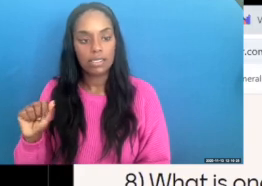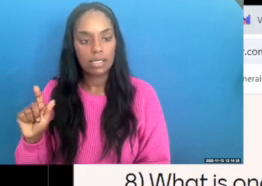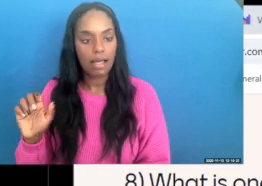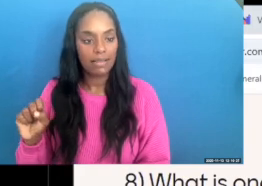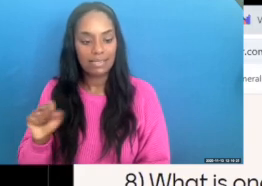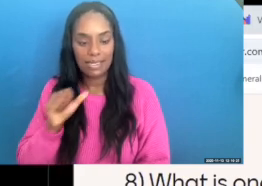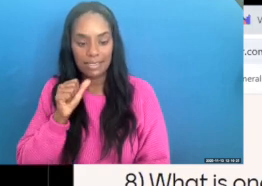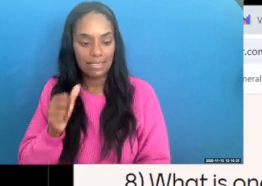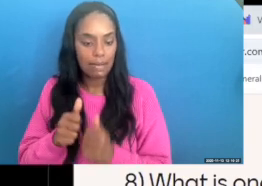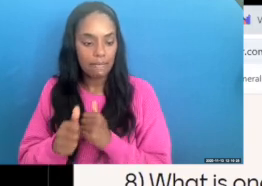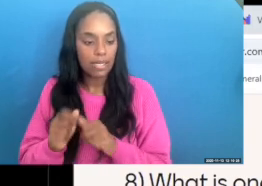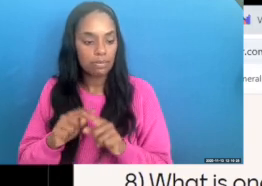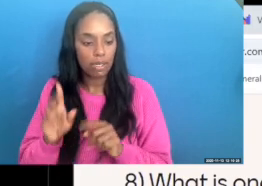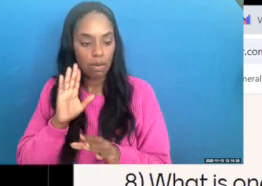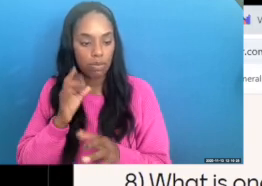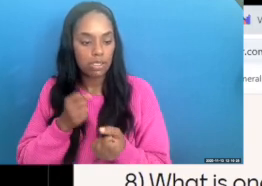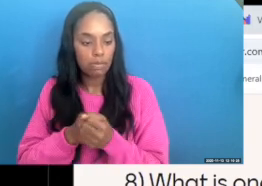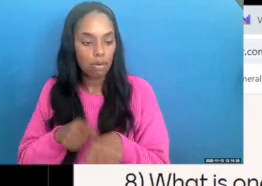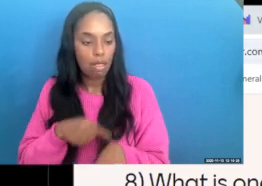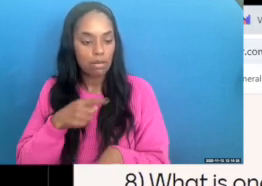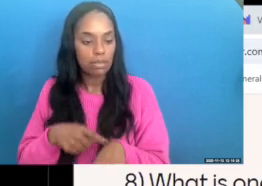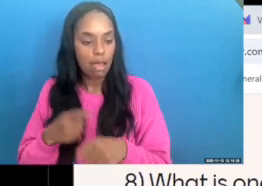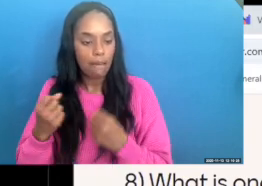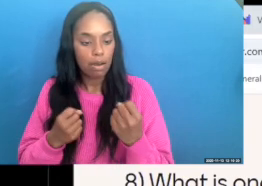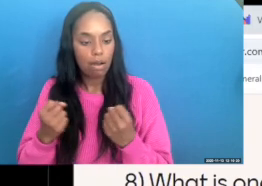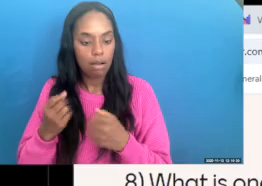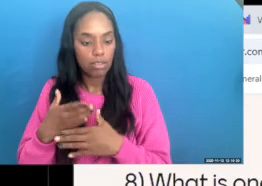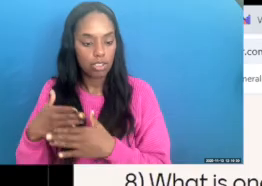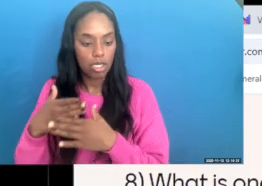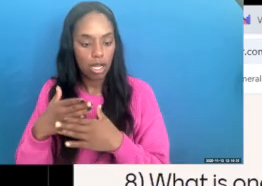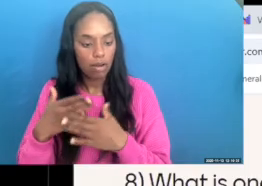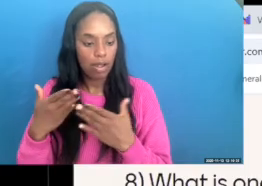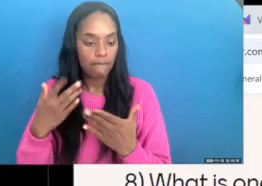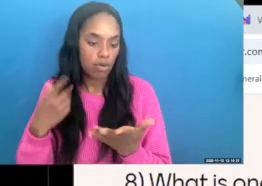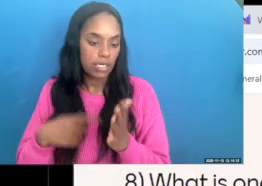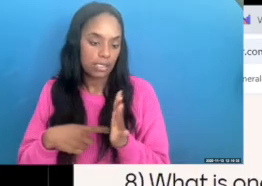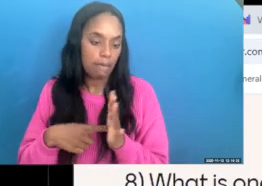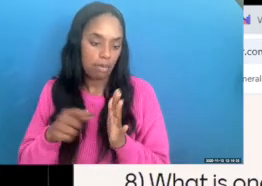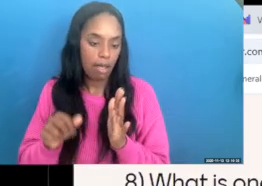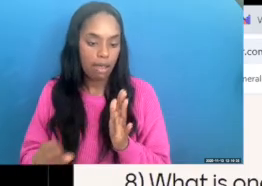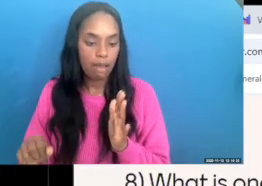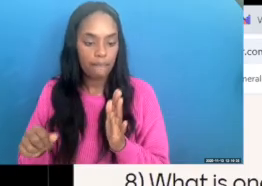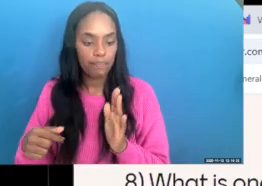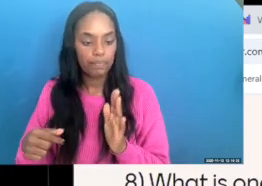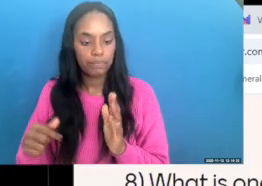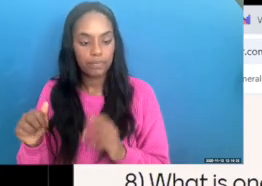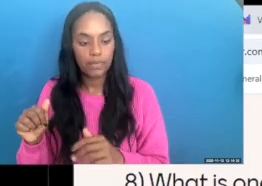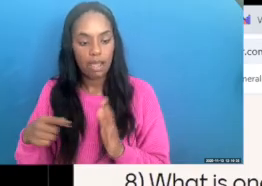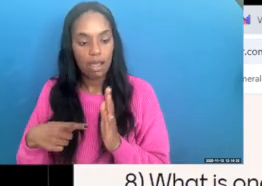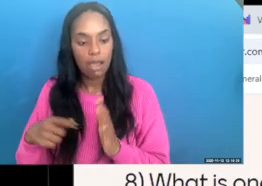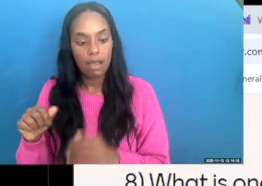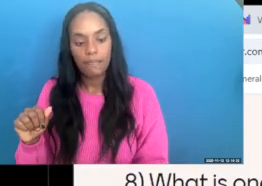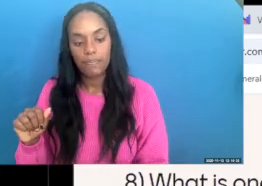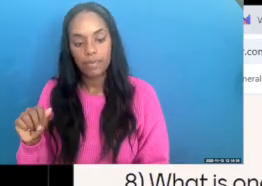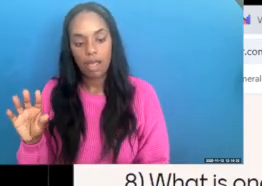was SB 529 by Senator Gonzalez that didn't get passed, but that would support long-term car sharing,